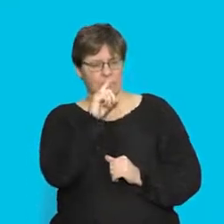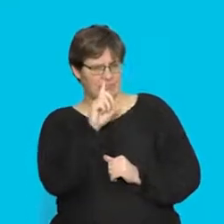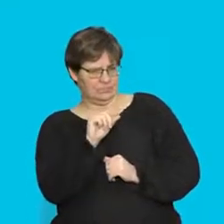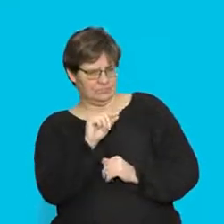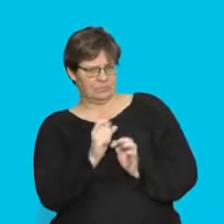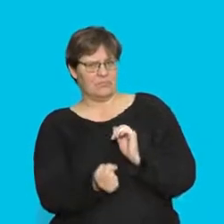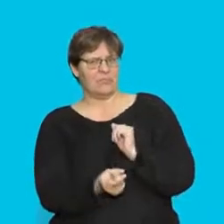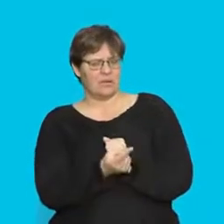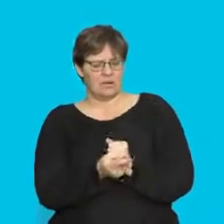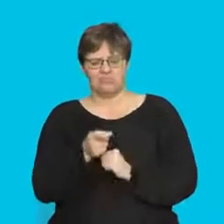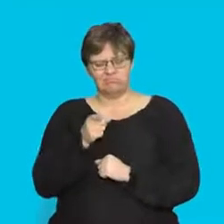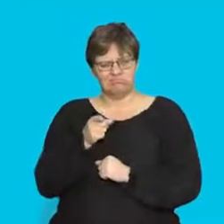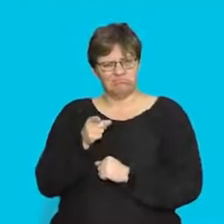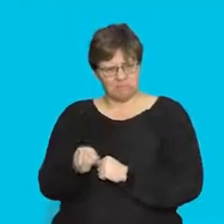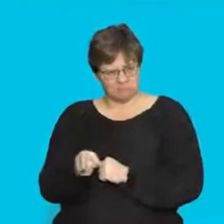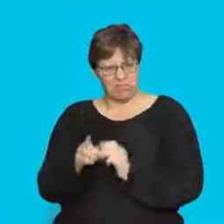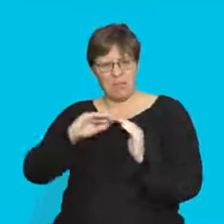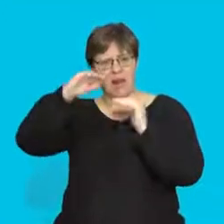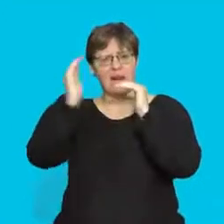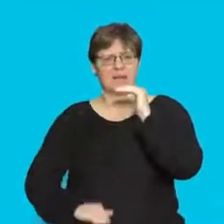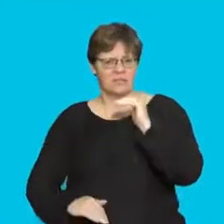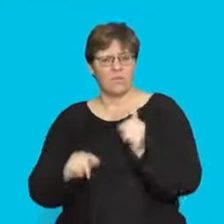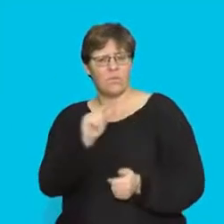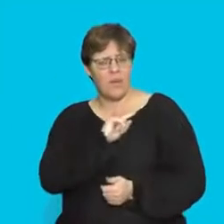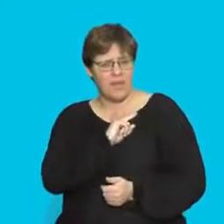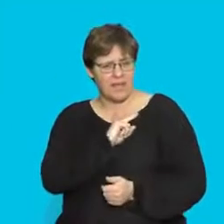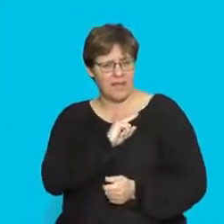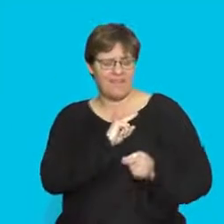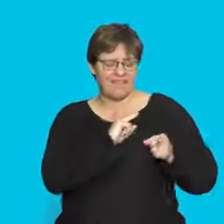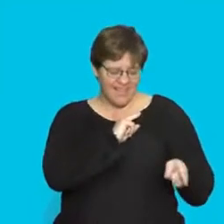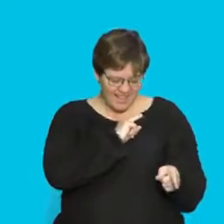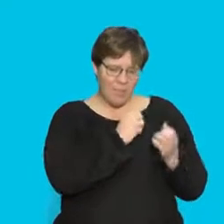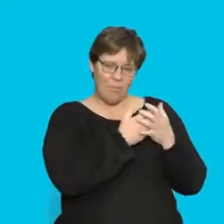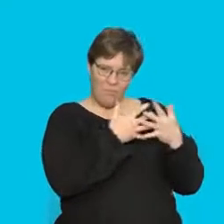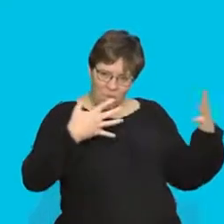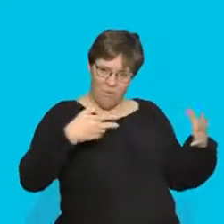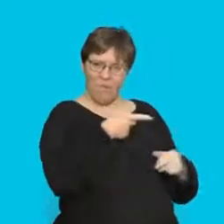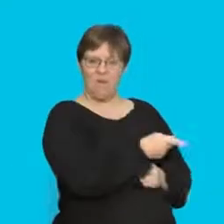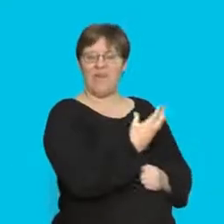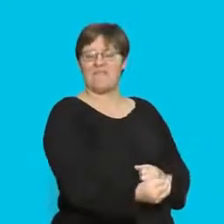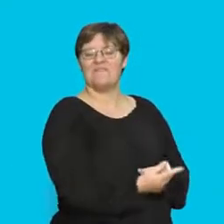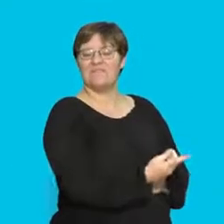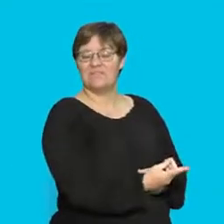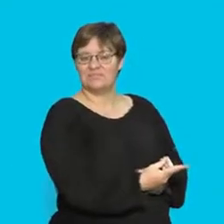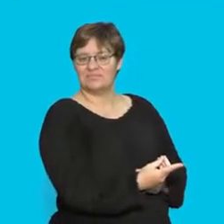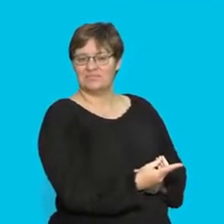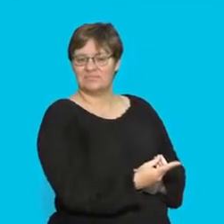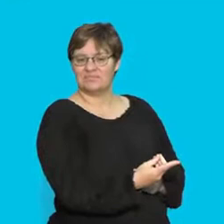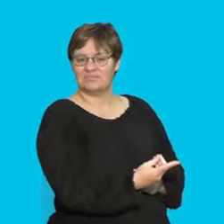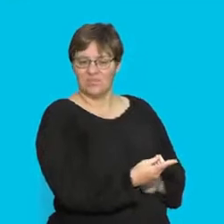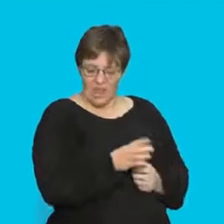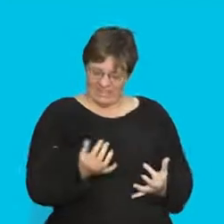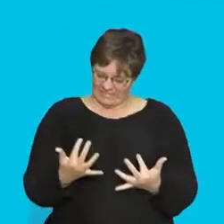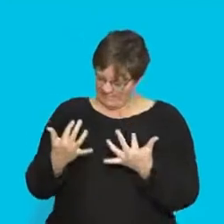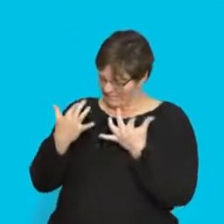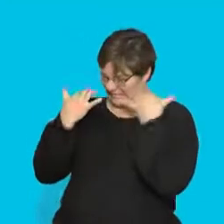interesting happening to the hare population. It drops. Why? Because the lynx population is becoming too large. In